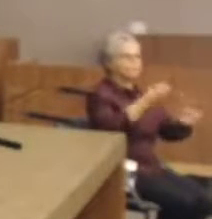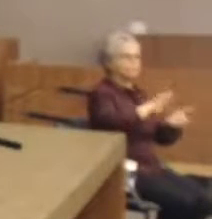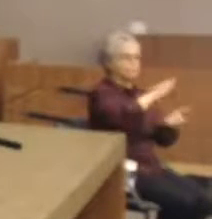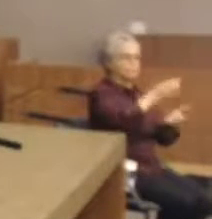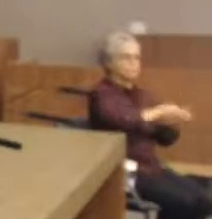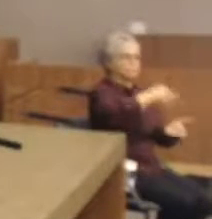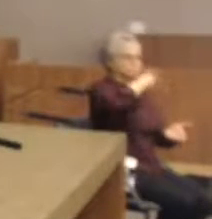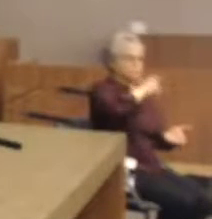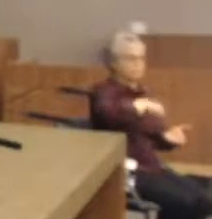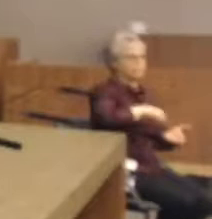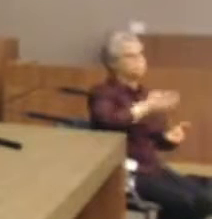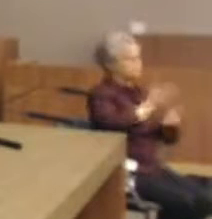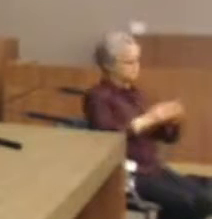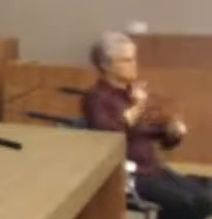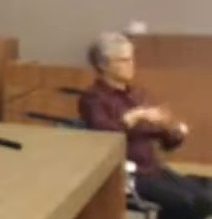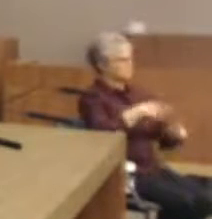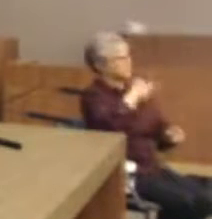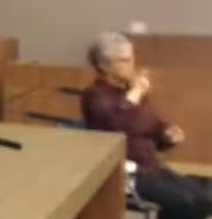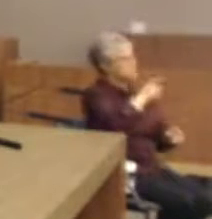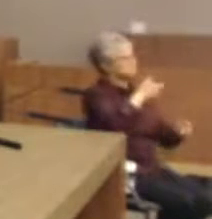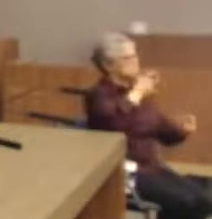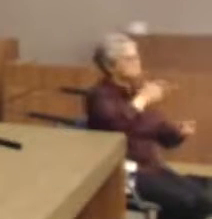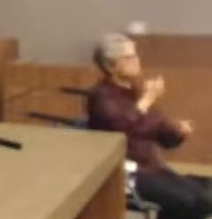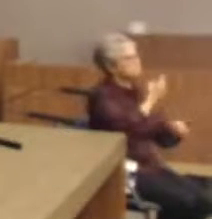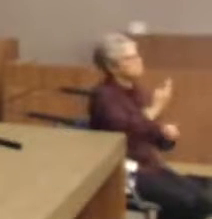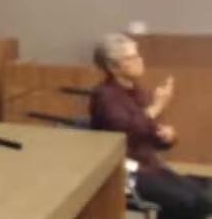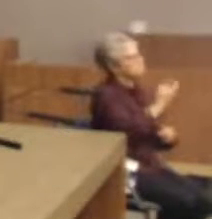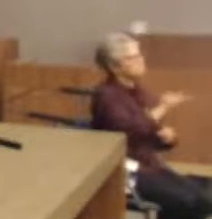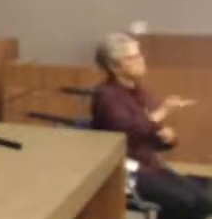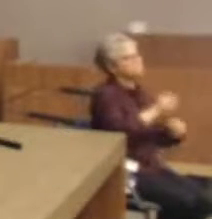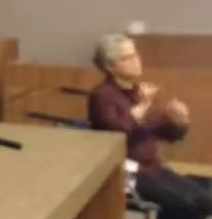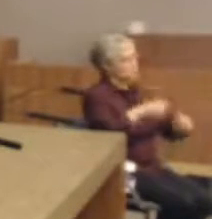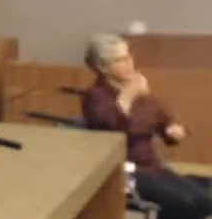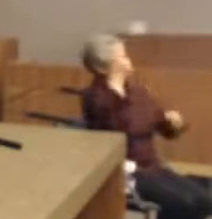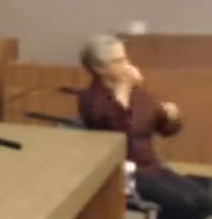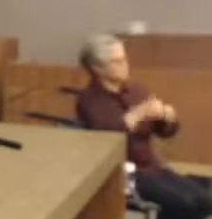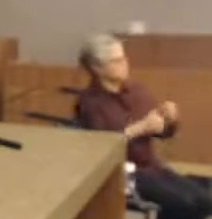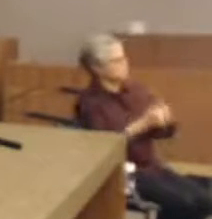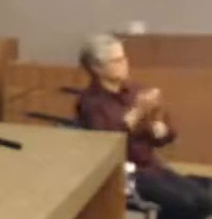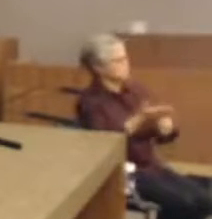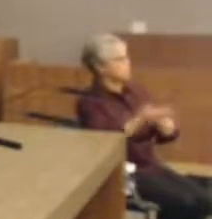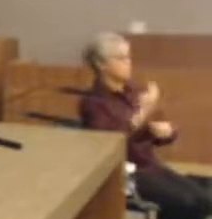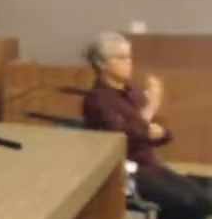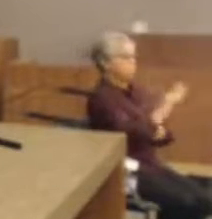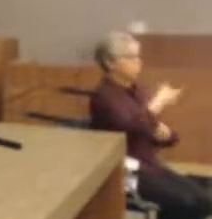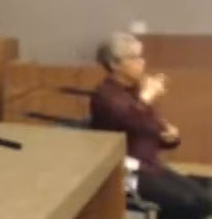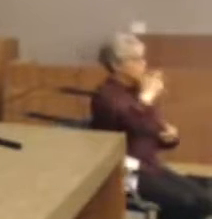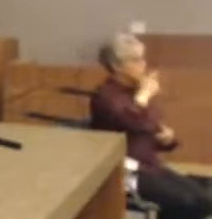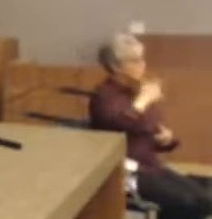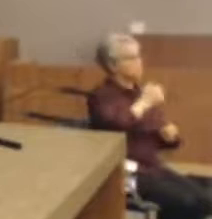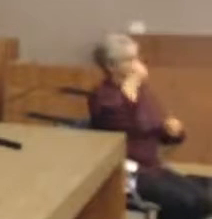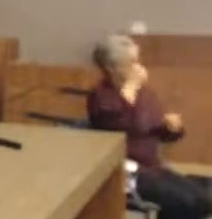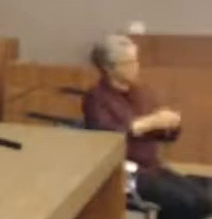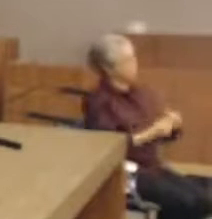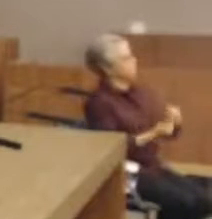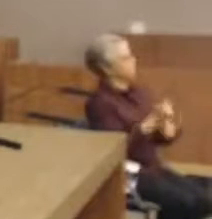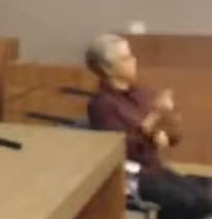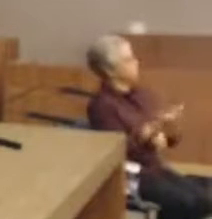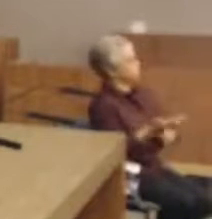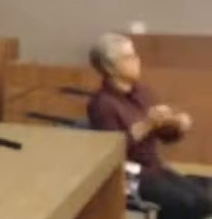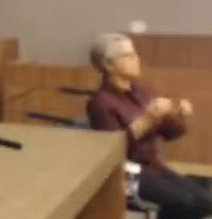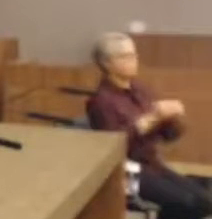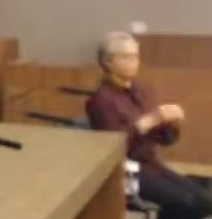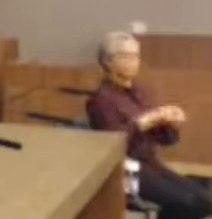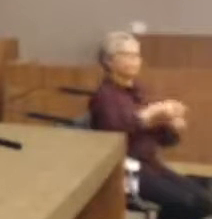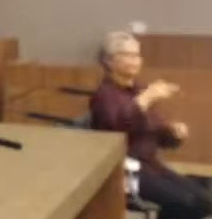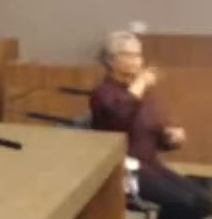can recall things, right? We can have a couple of cocktails and recall most things. We can have 4 cocktails and recall most things. The more you drink,